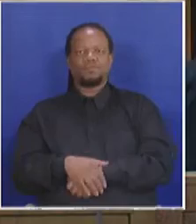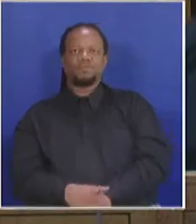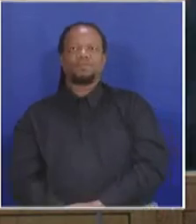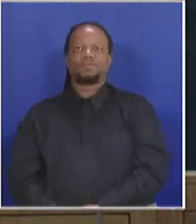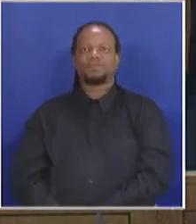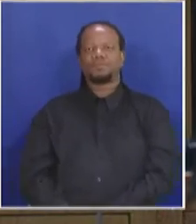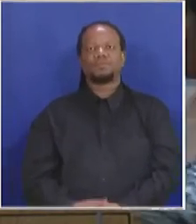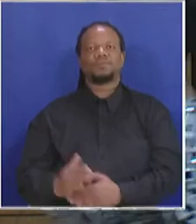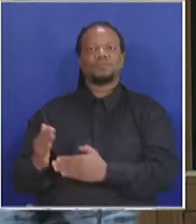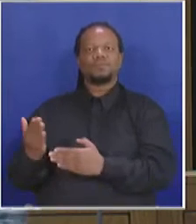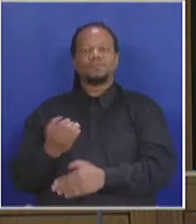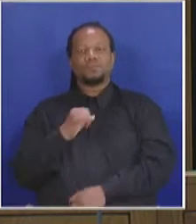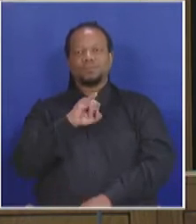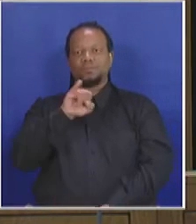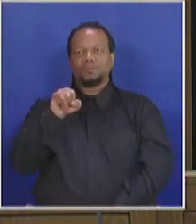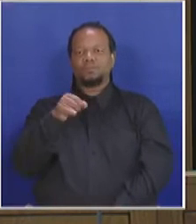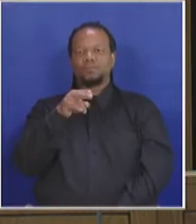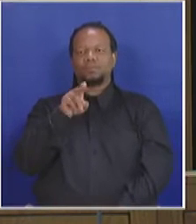The Honorable Julius.